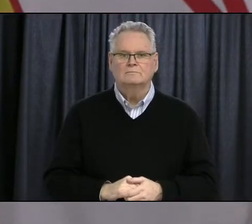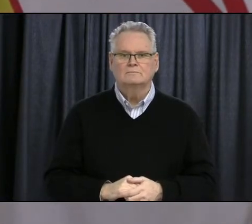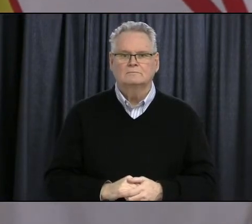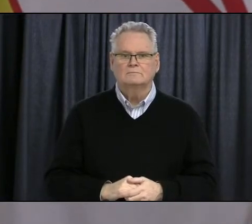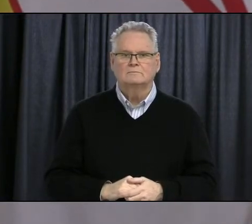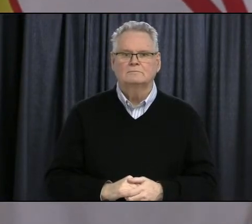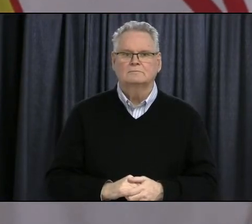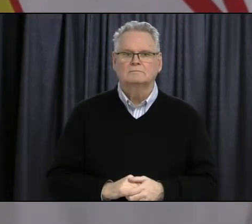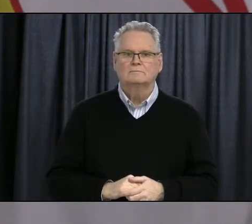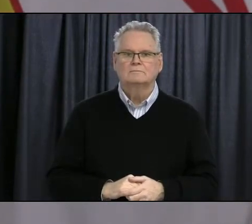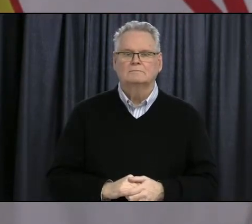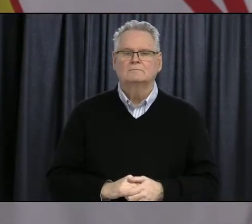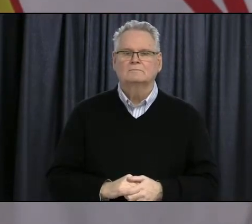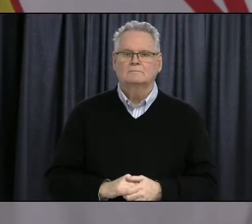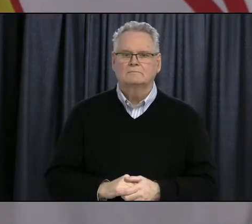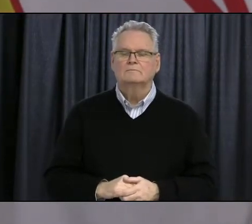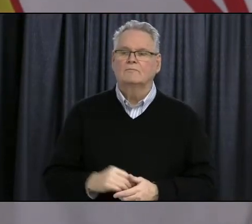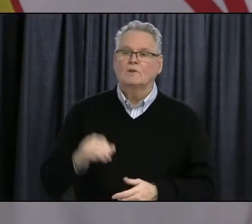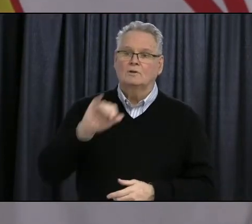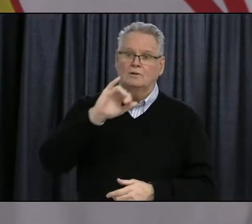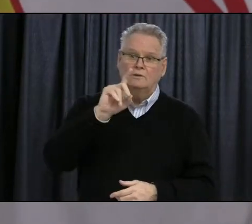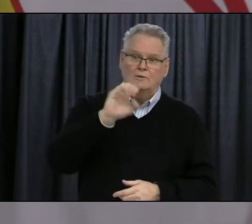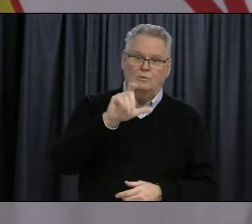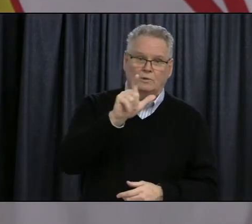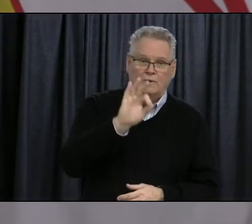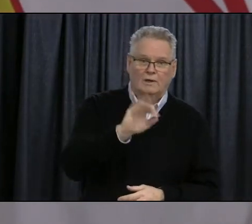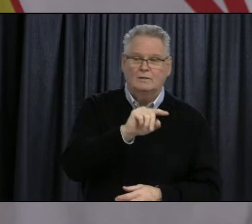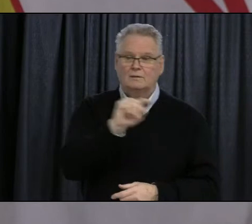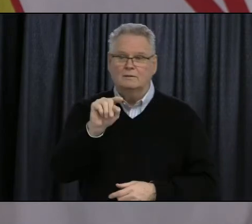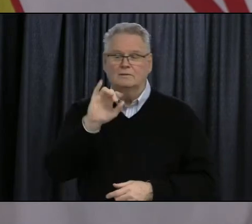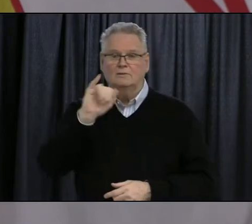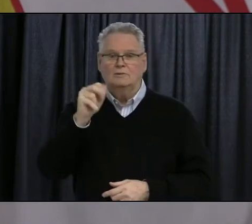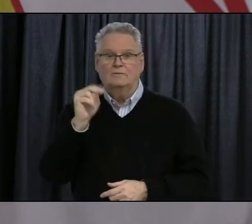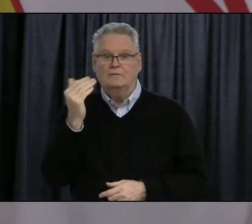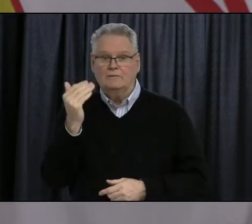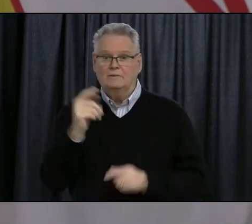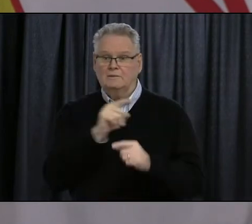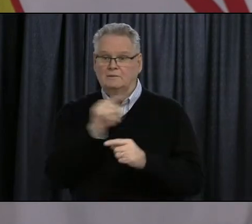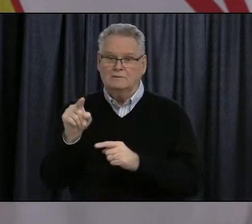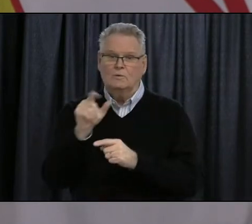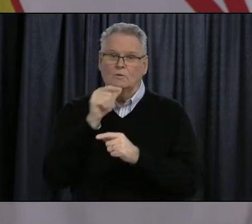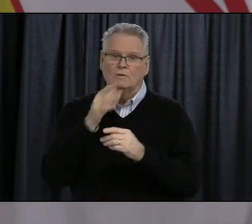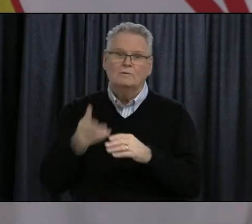low for these people, but we are doing this out of an abundance of caution.